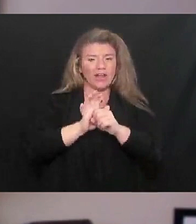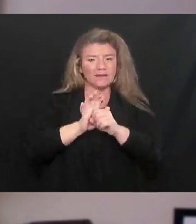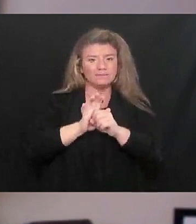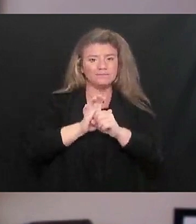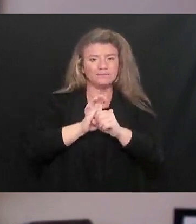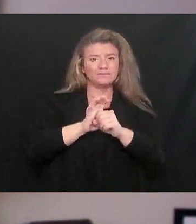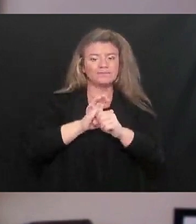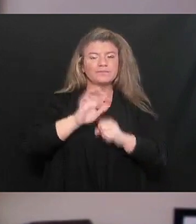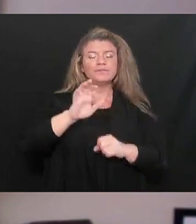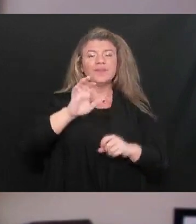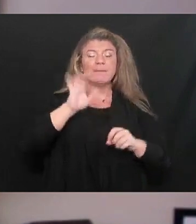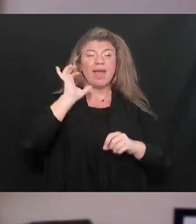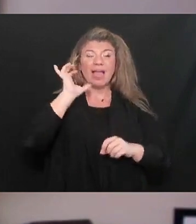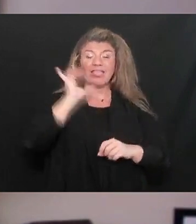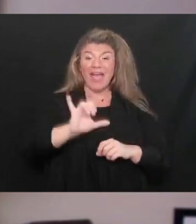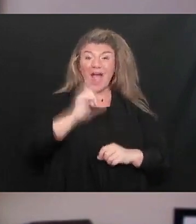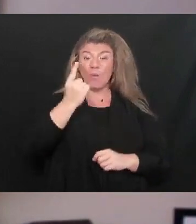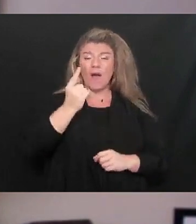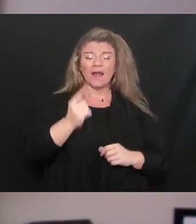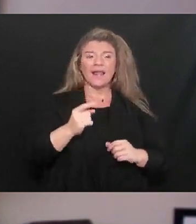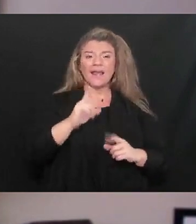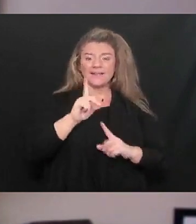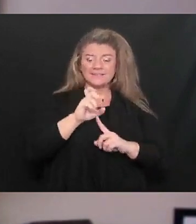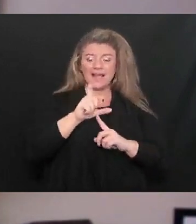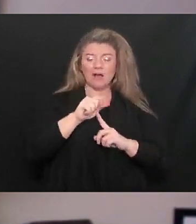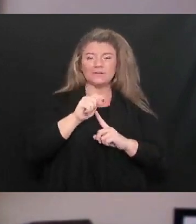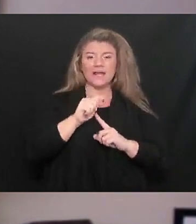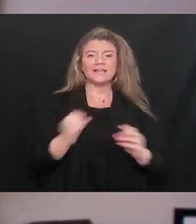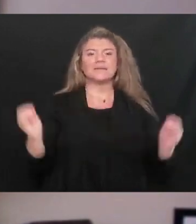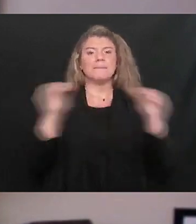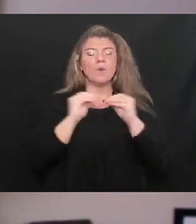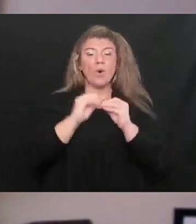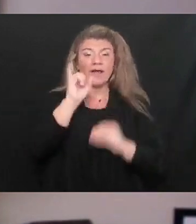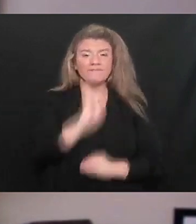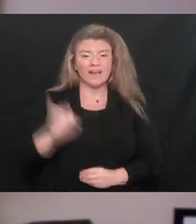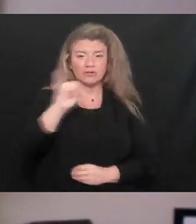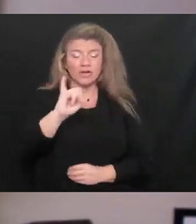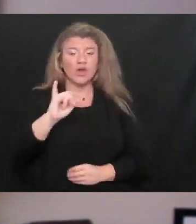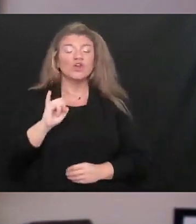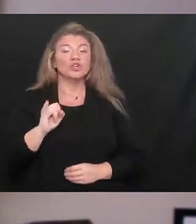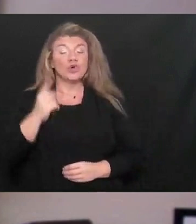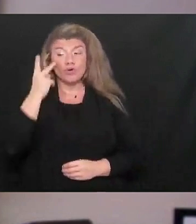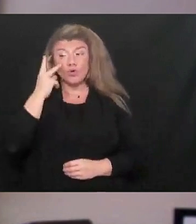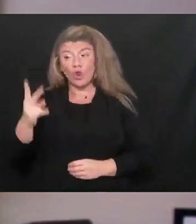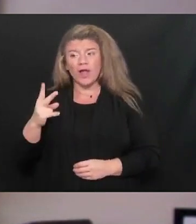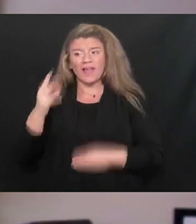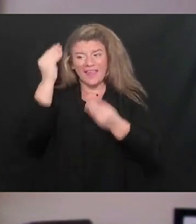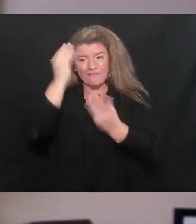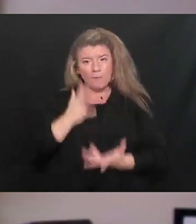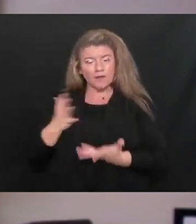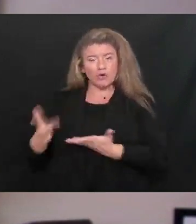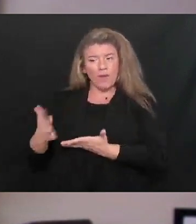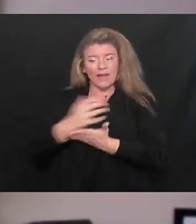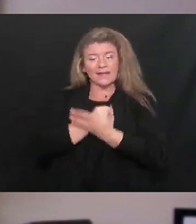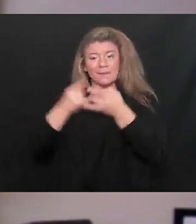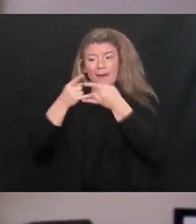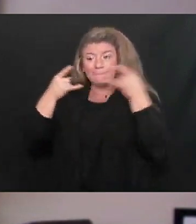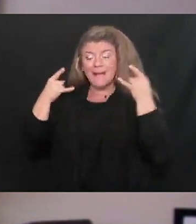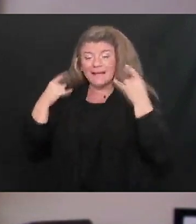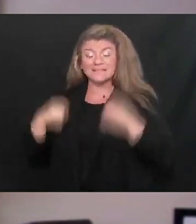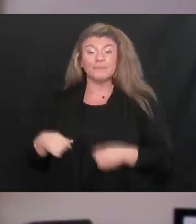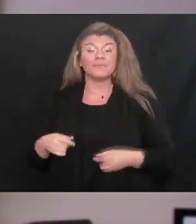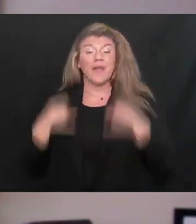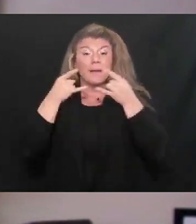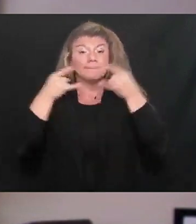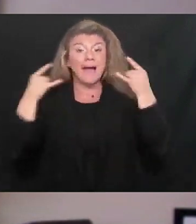is massively more infectious. And what the data around masks show is that the masks are better to prevent